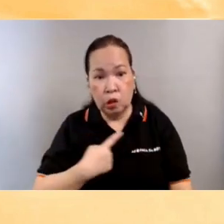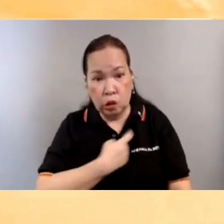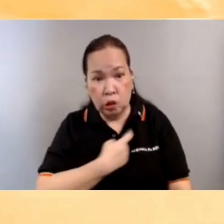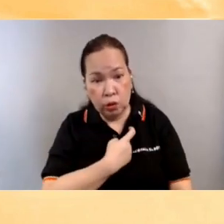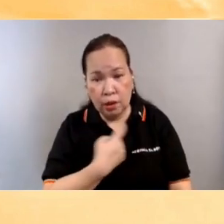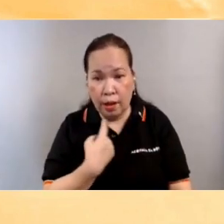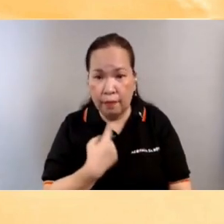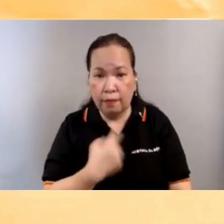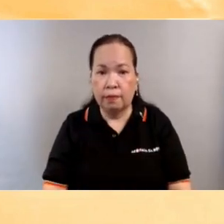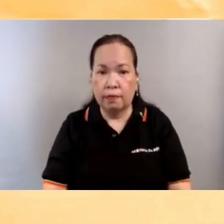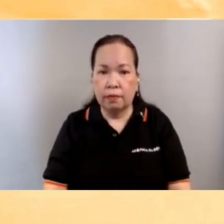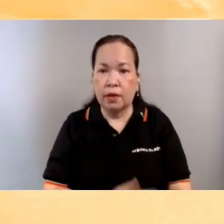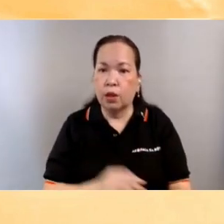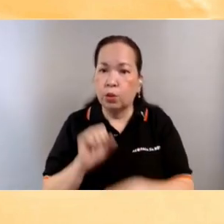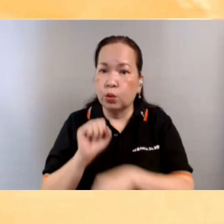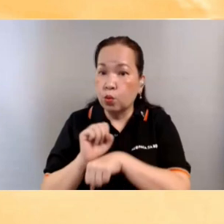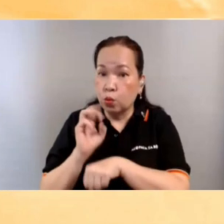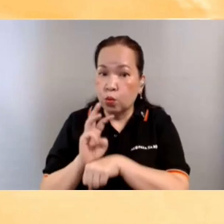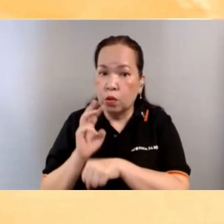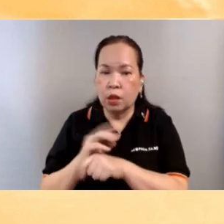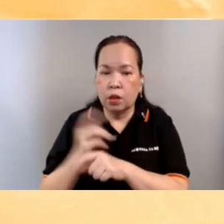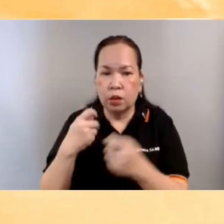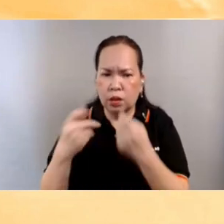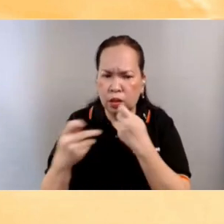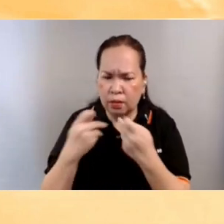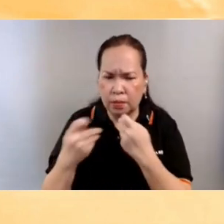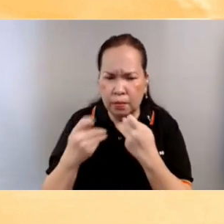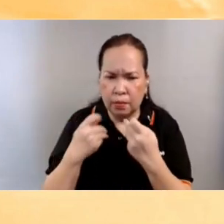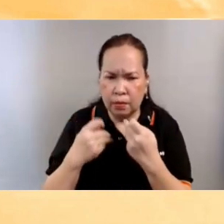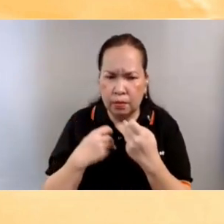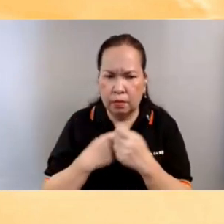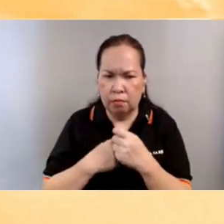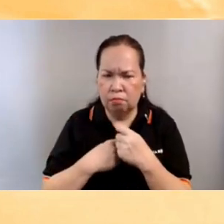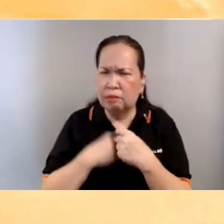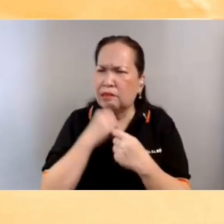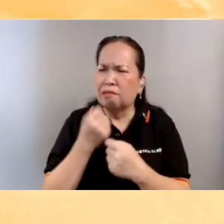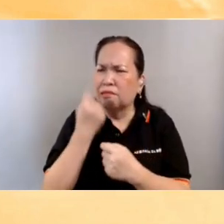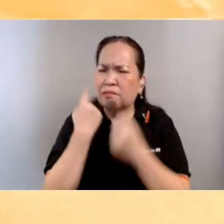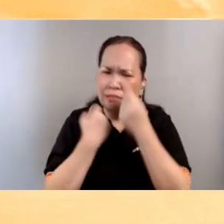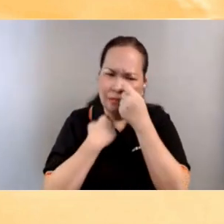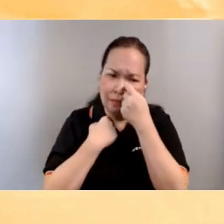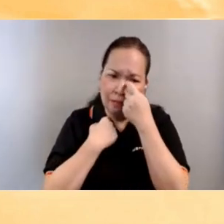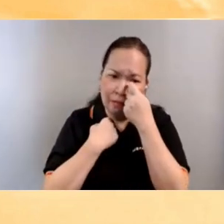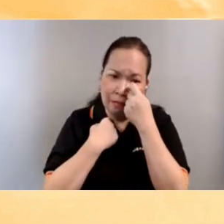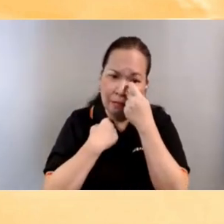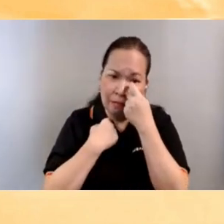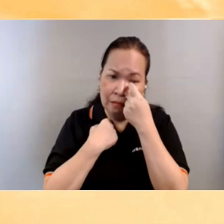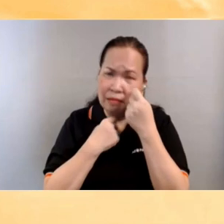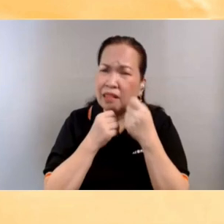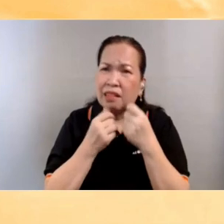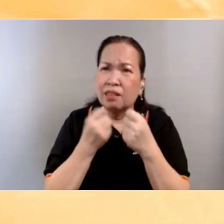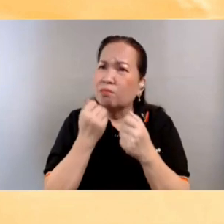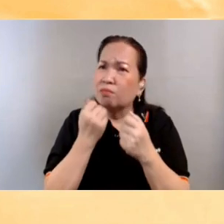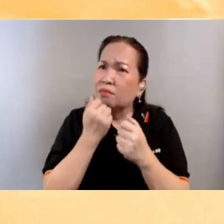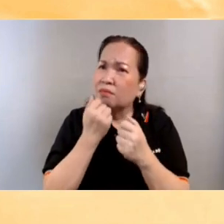And social worker trying to explain things to me, but I could not hear her and could not